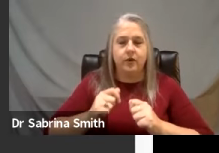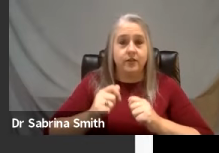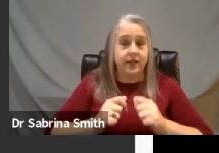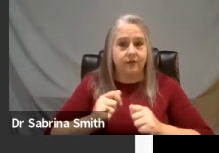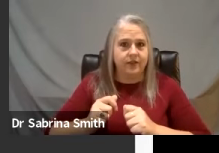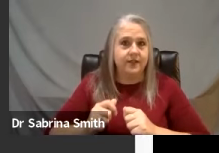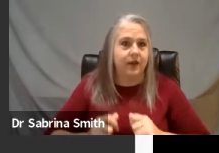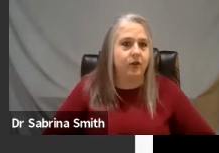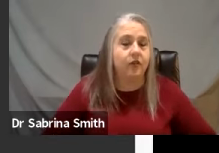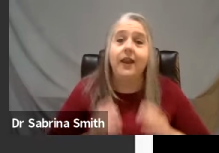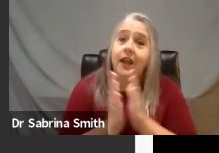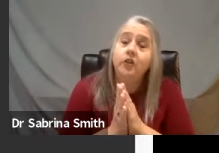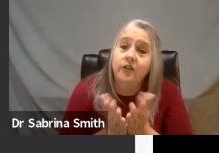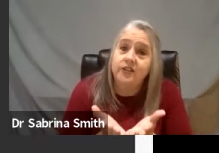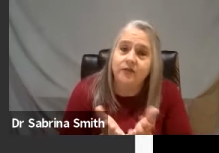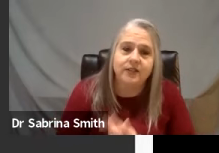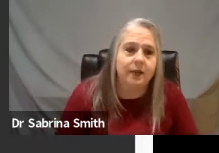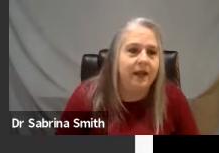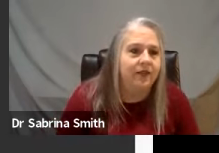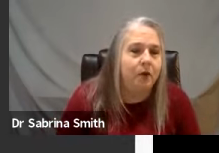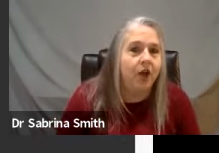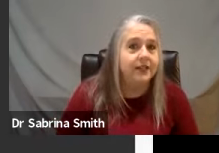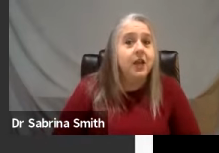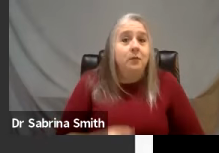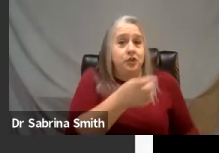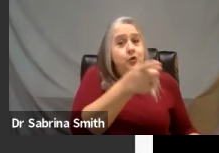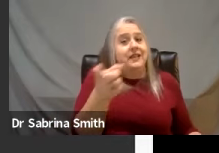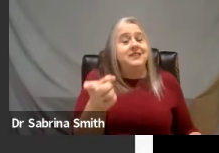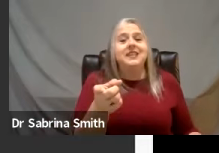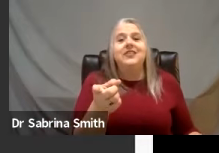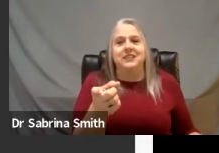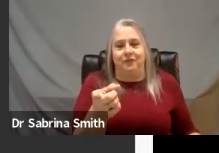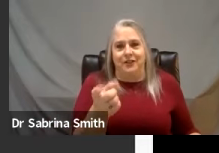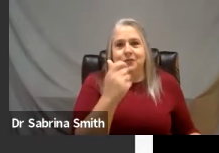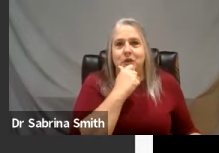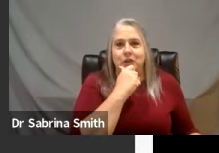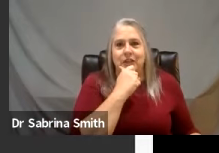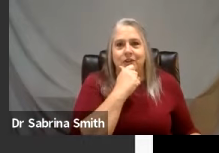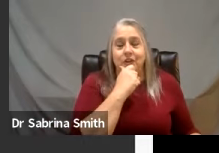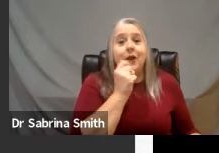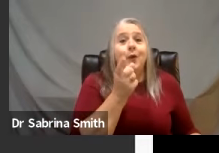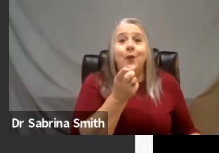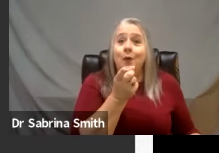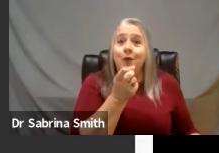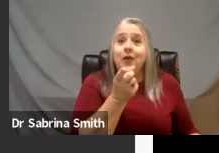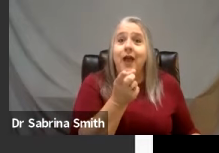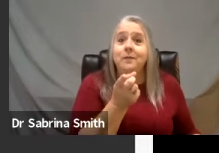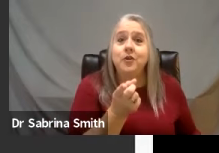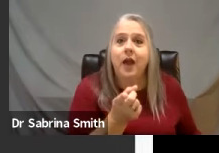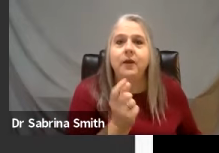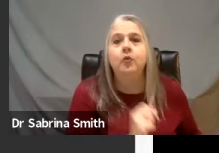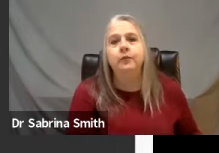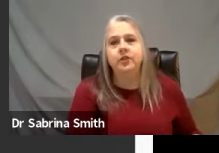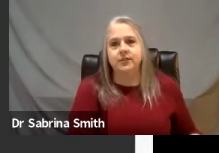oh, I don't know the sign for this. I don't know that. And look at the difference it can make in that product because you can see the difference when you're looking. You're like, oh, you got